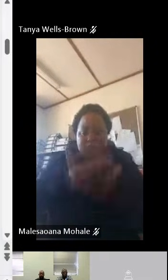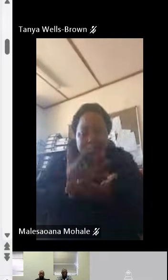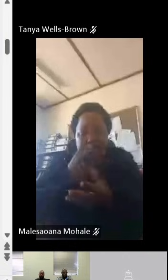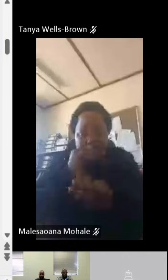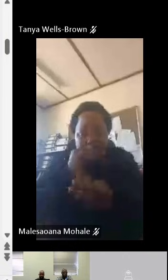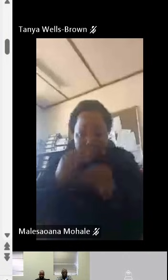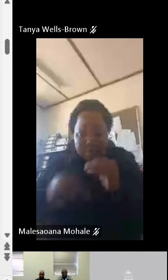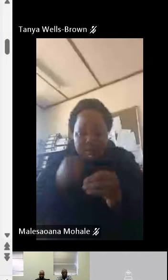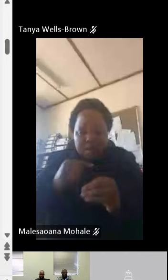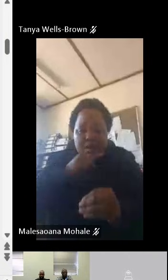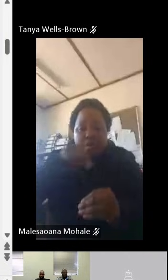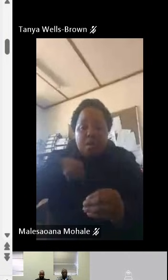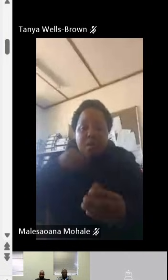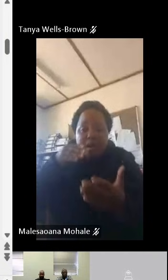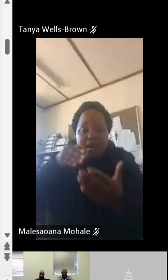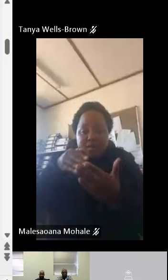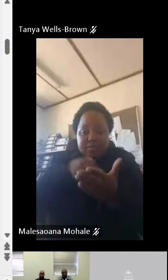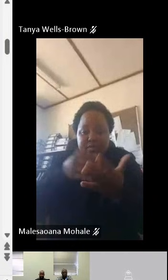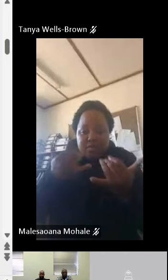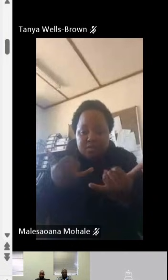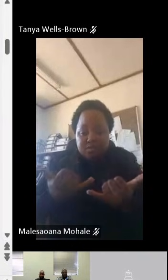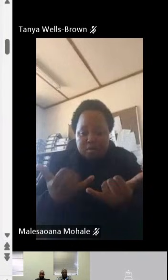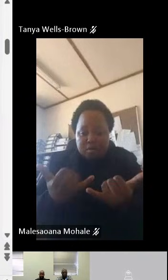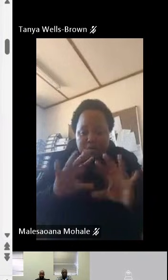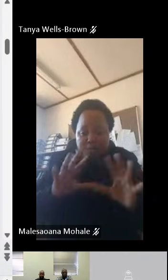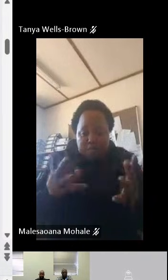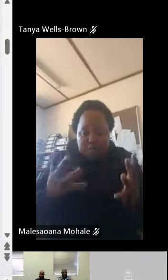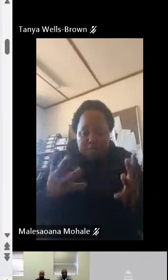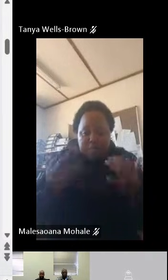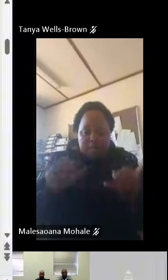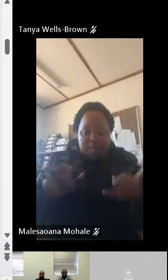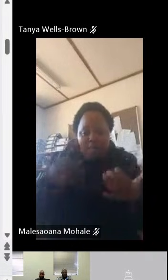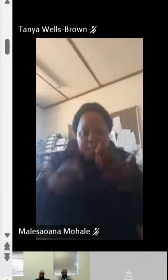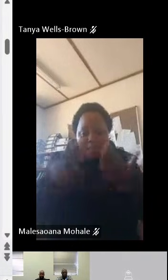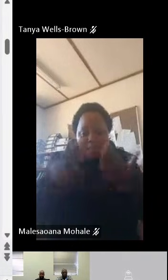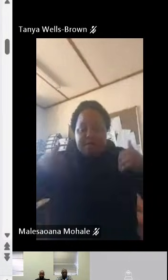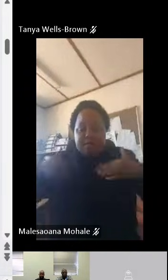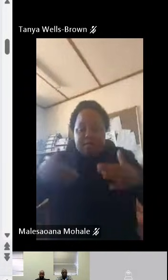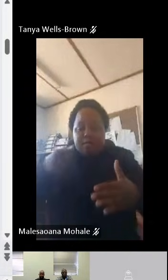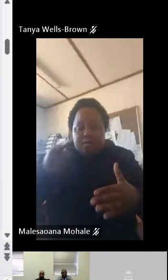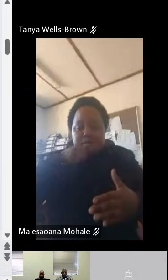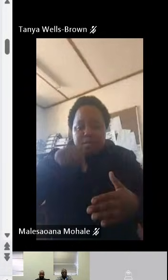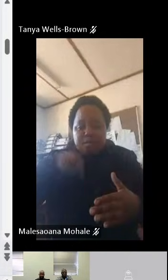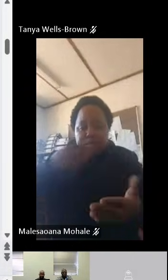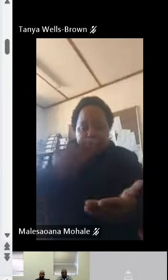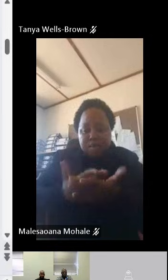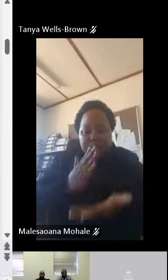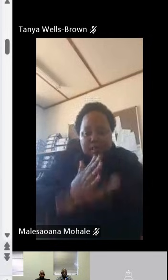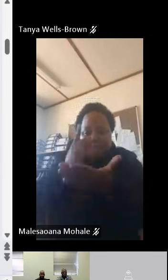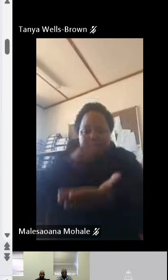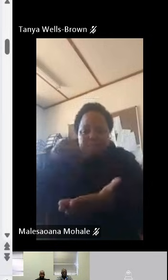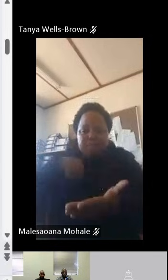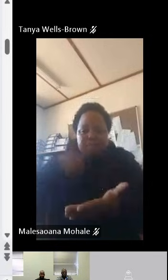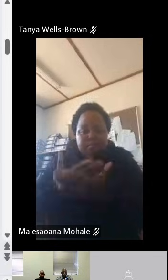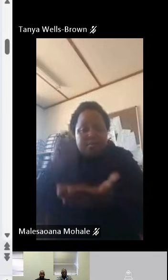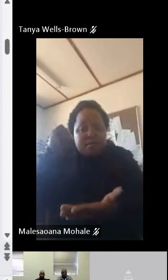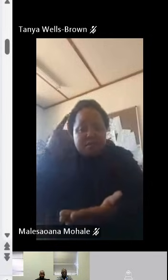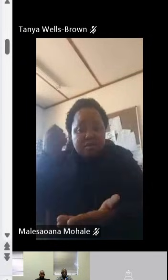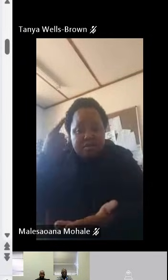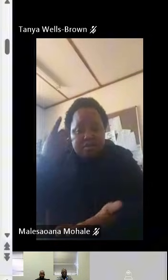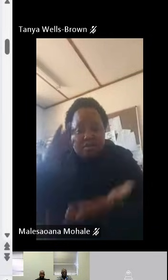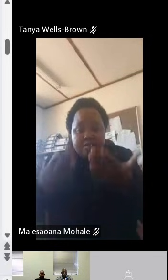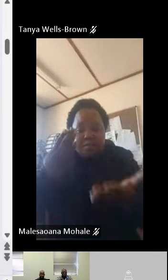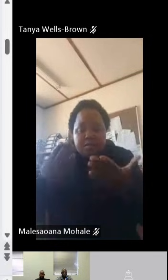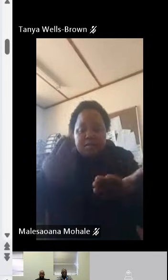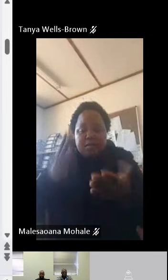get here? And perhaps this foundation would also help us to understand in the cases of those who maybe when